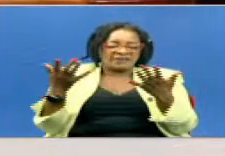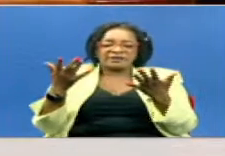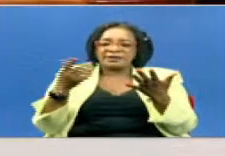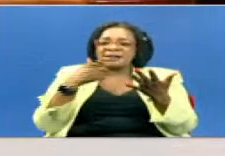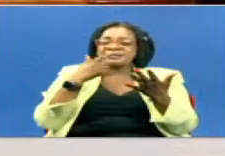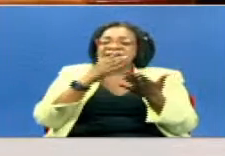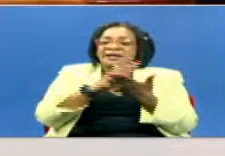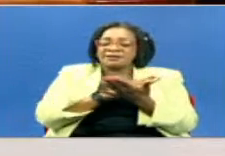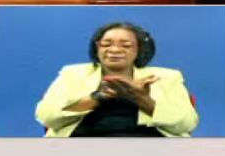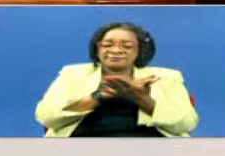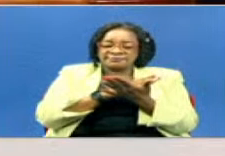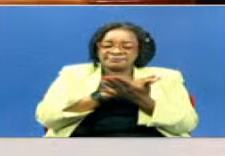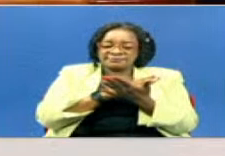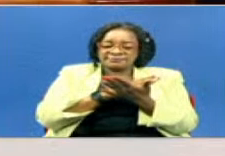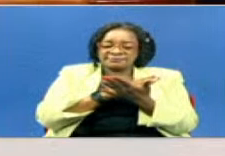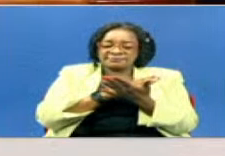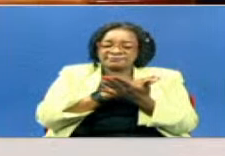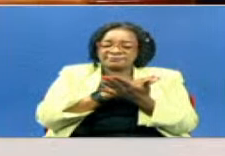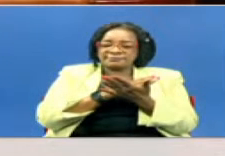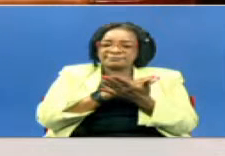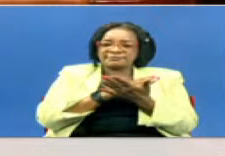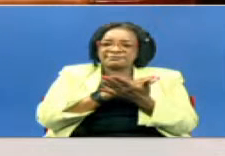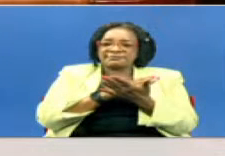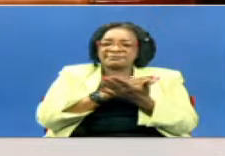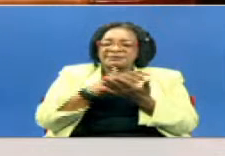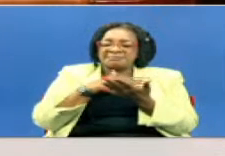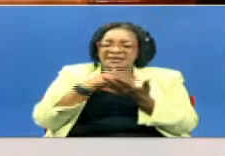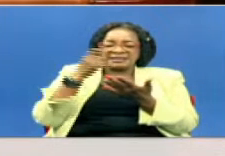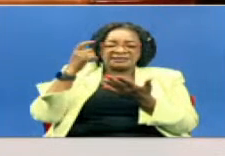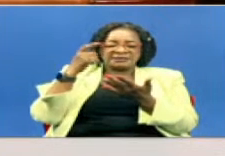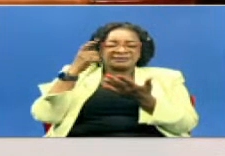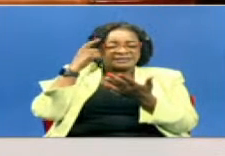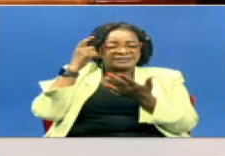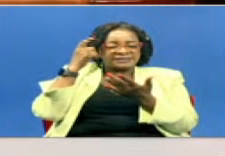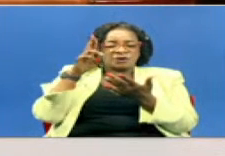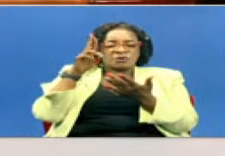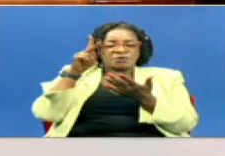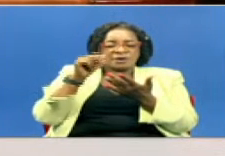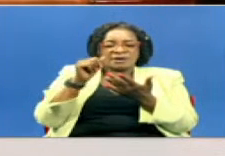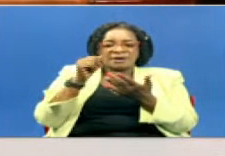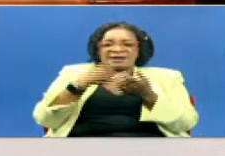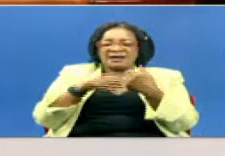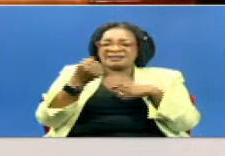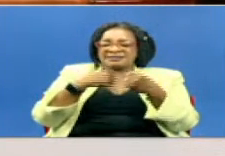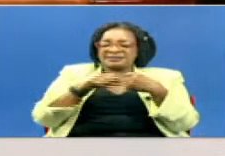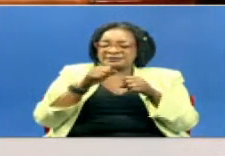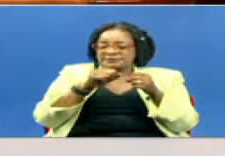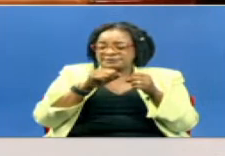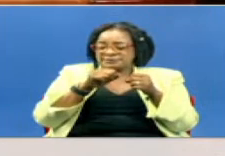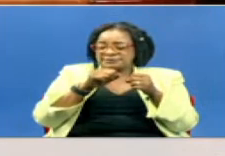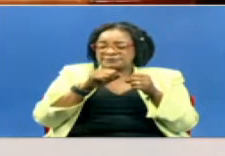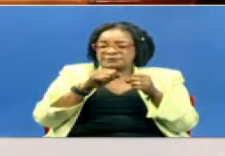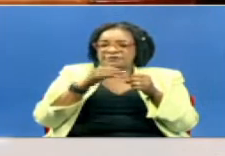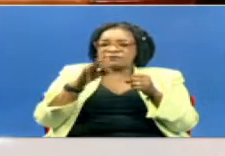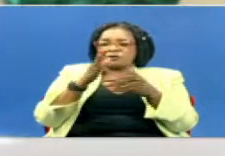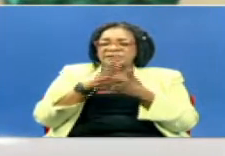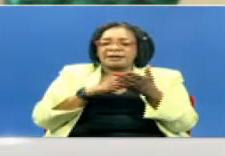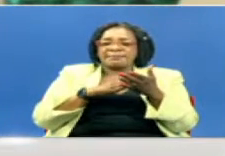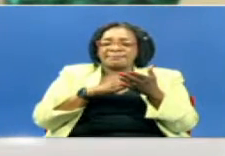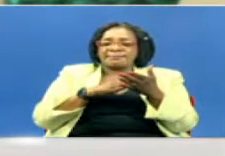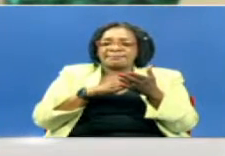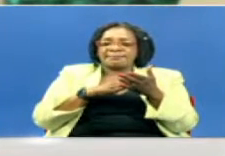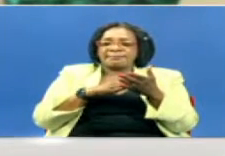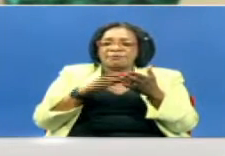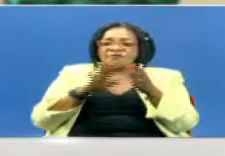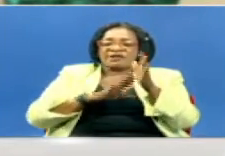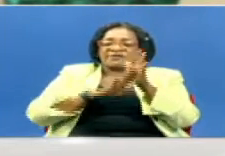earlier on, my sense is UDA are acting at the behest of some of